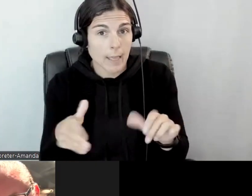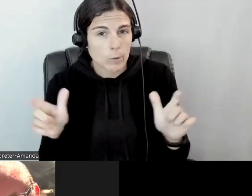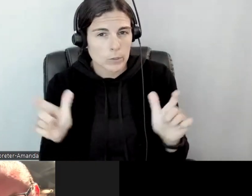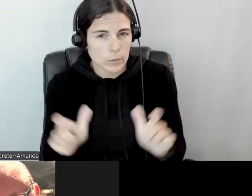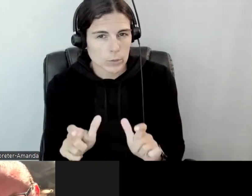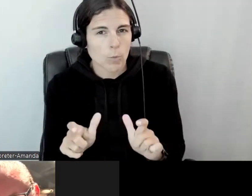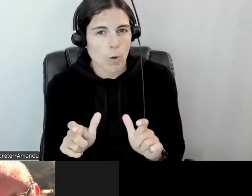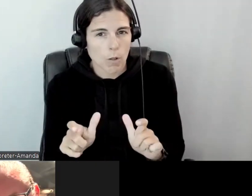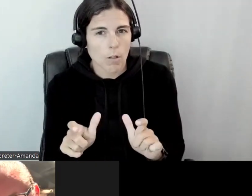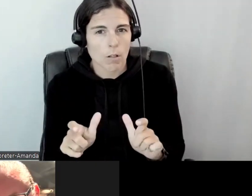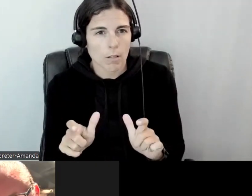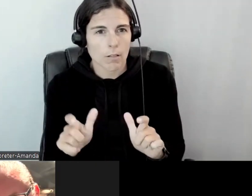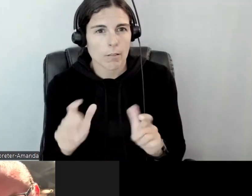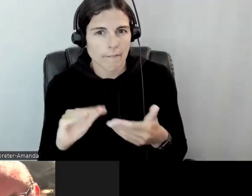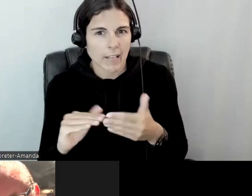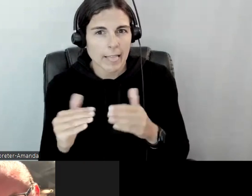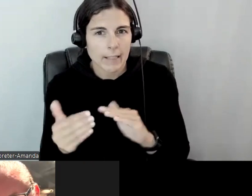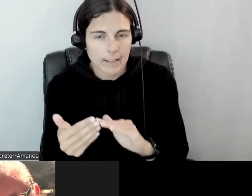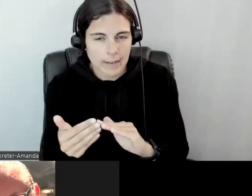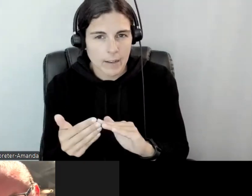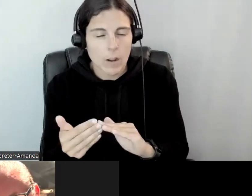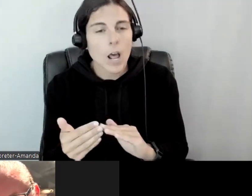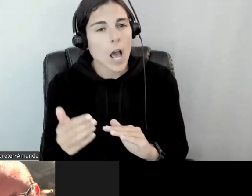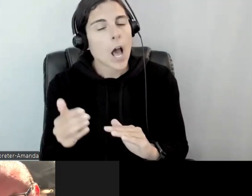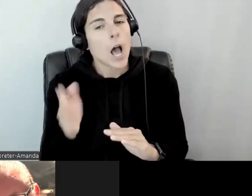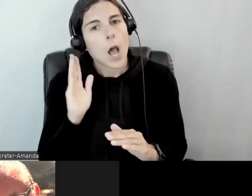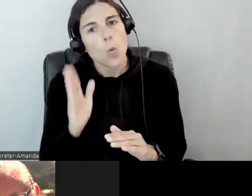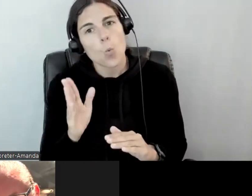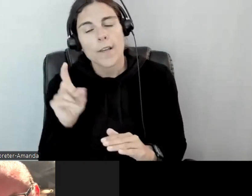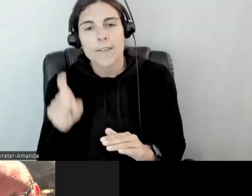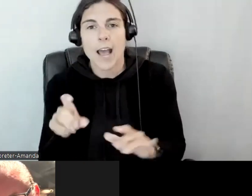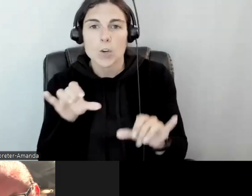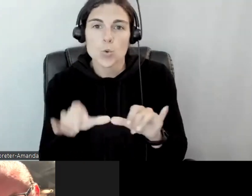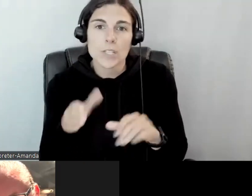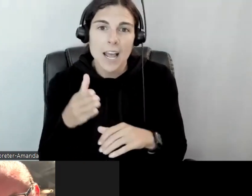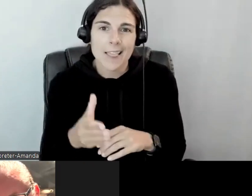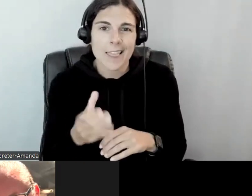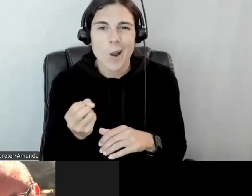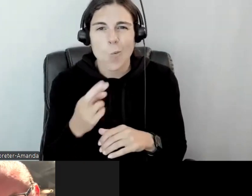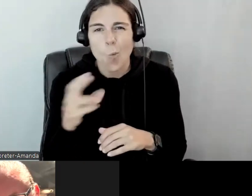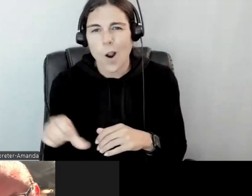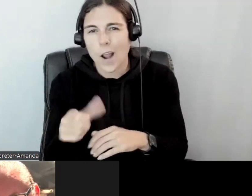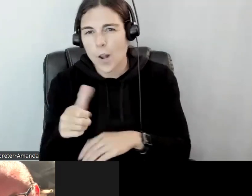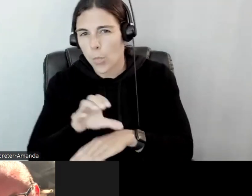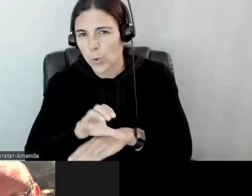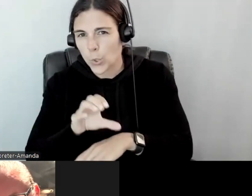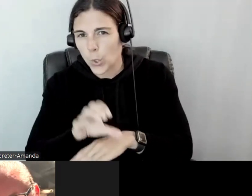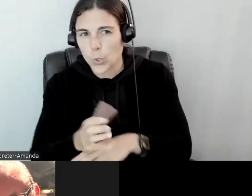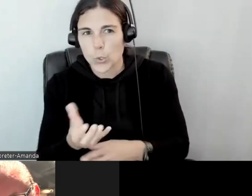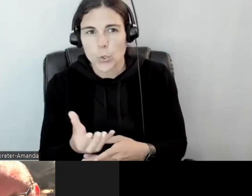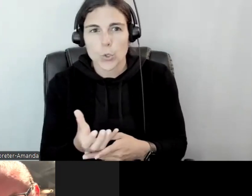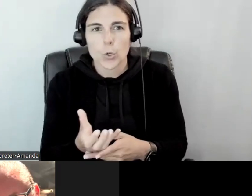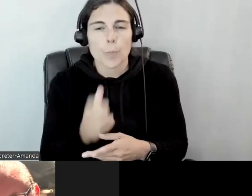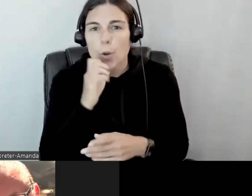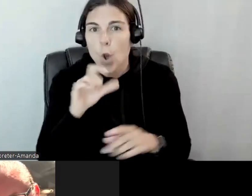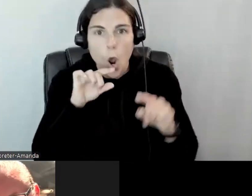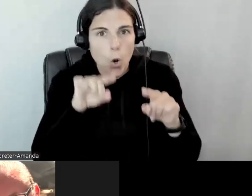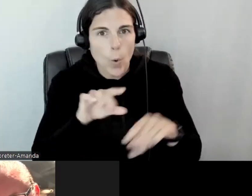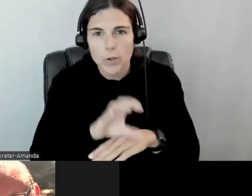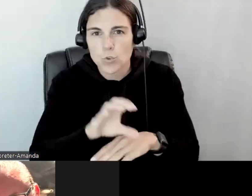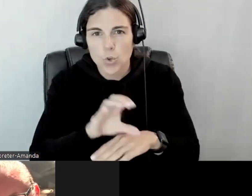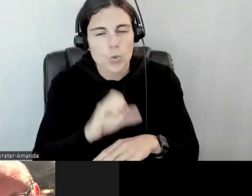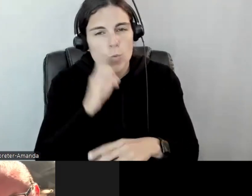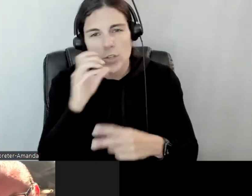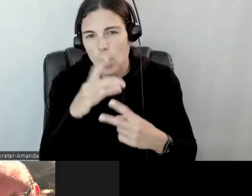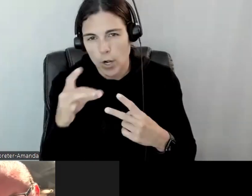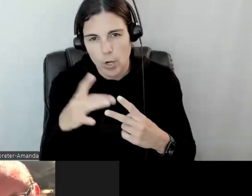have had to stay there. Or maybe one of the other churches, but not going to a church would not be